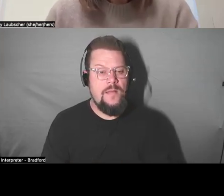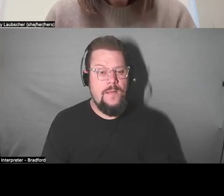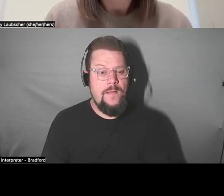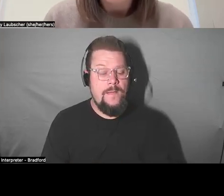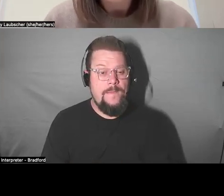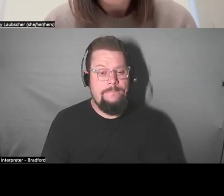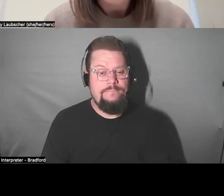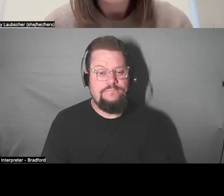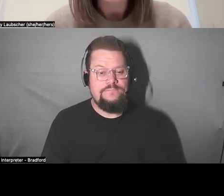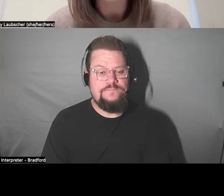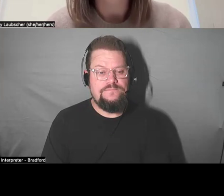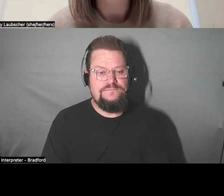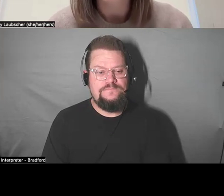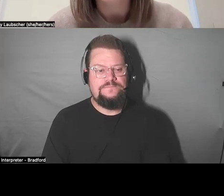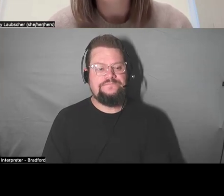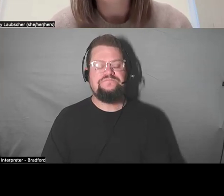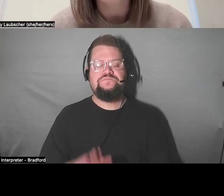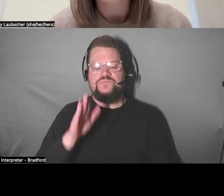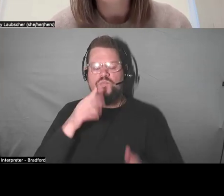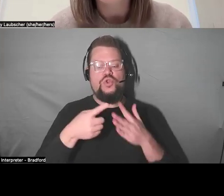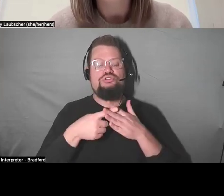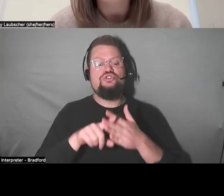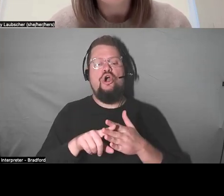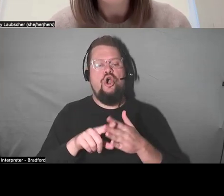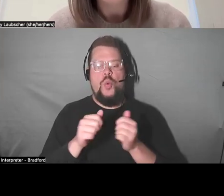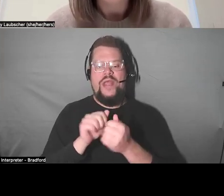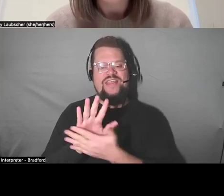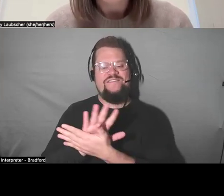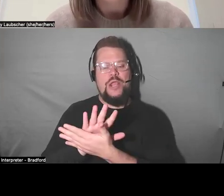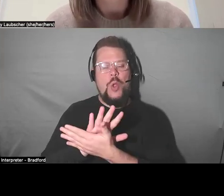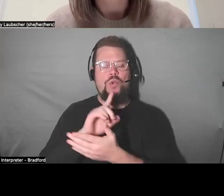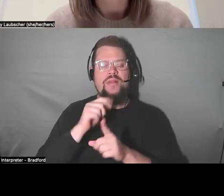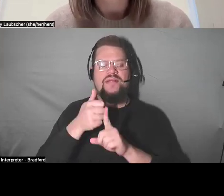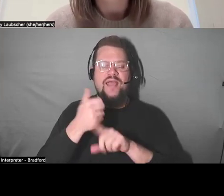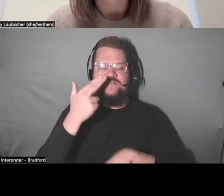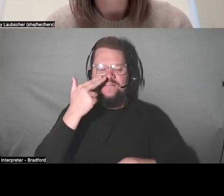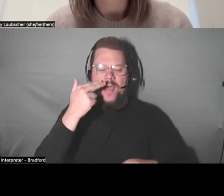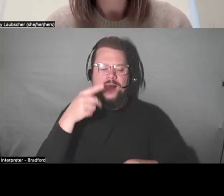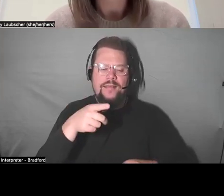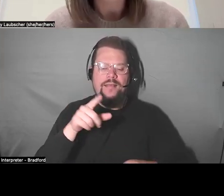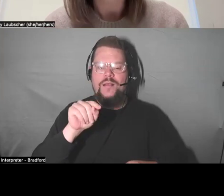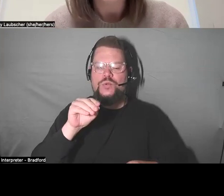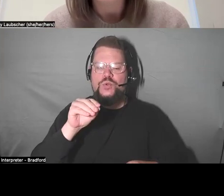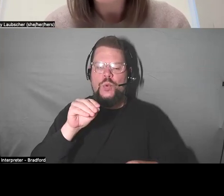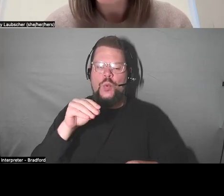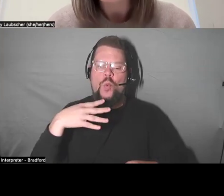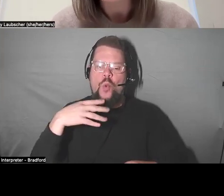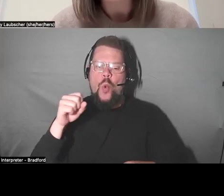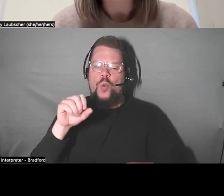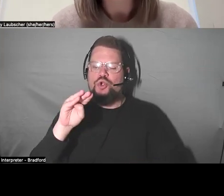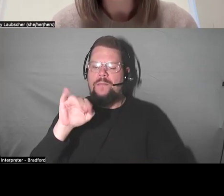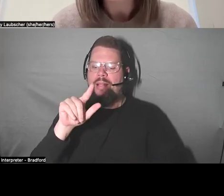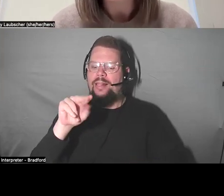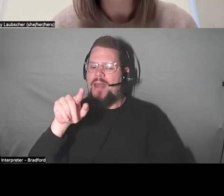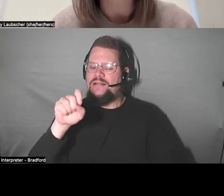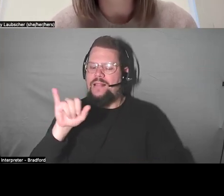Okay, so I want to start this talk with a video that's funny. At least it's funny to older millennials like myself,